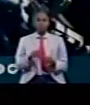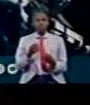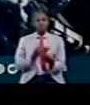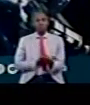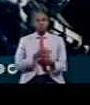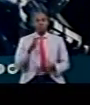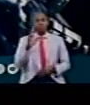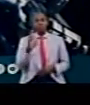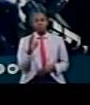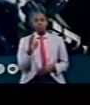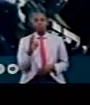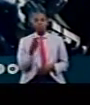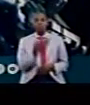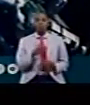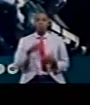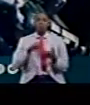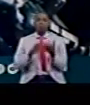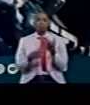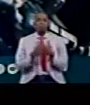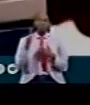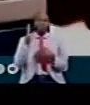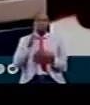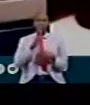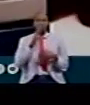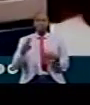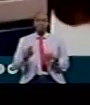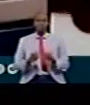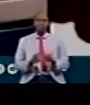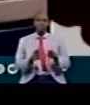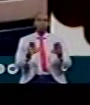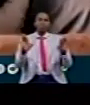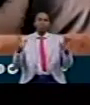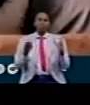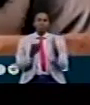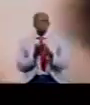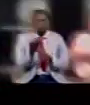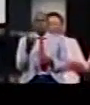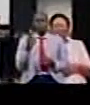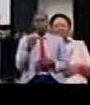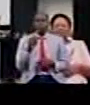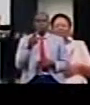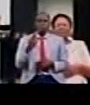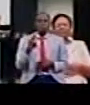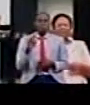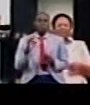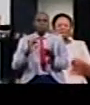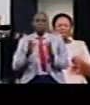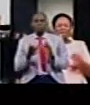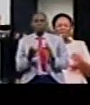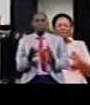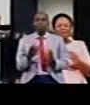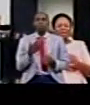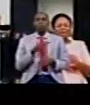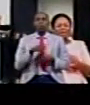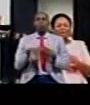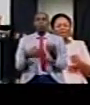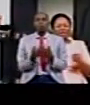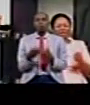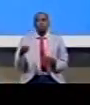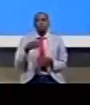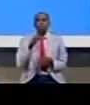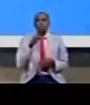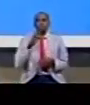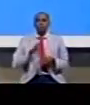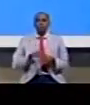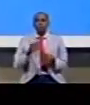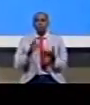using derogatory language. Languages that are insulting on elder. Our children will not degenerate to that